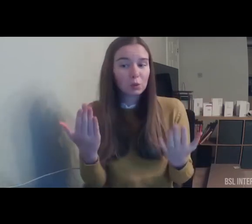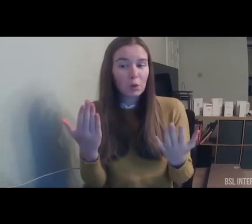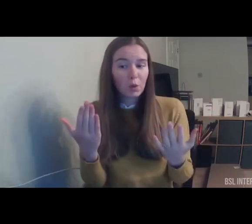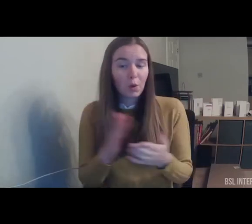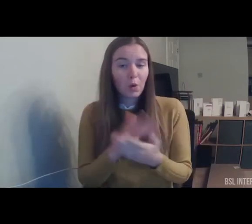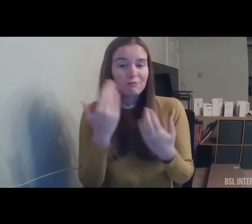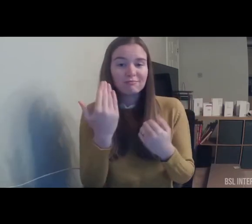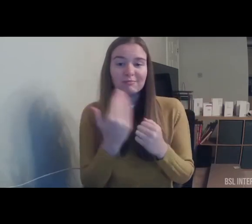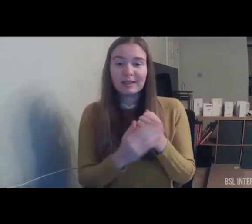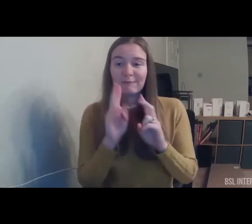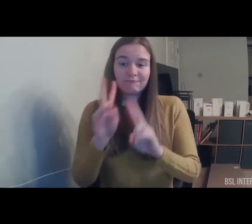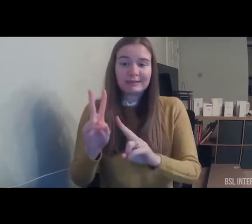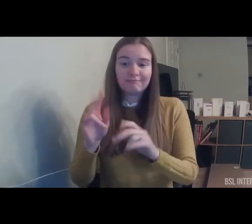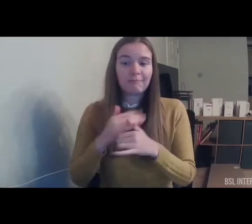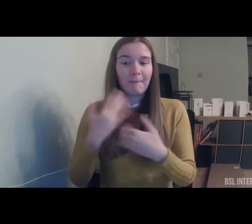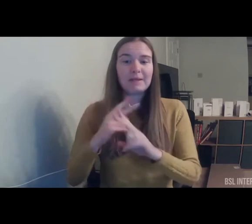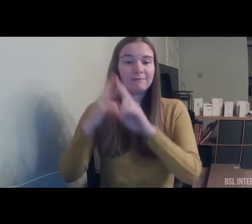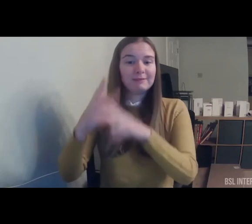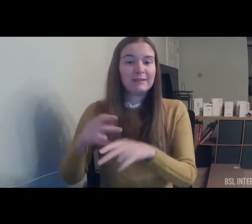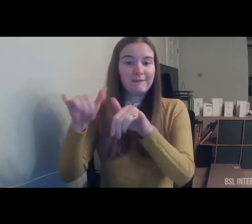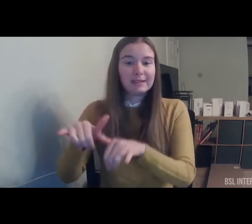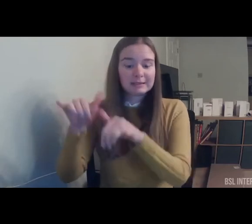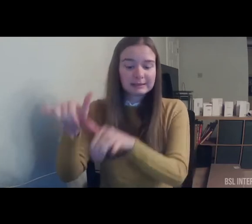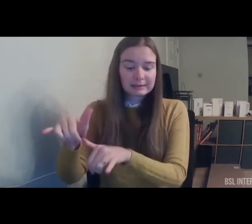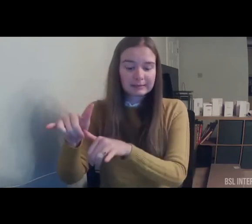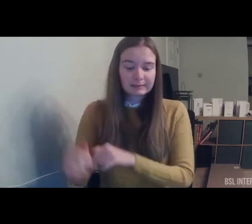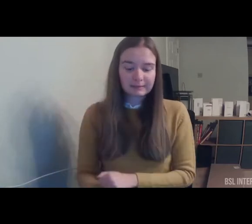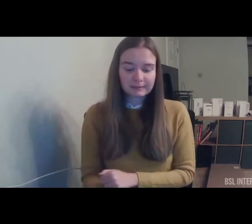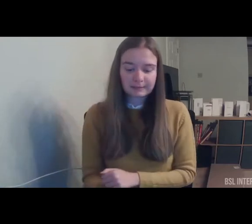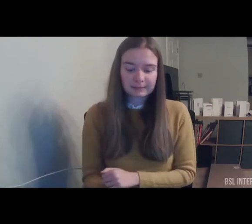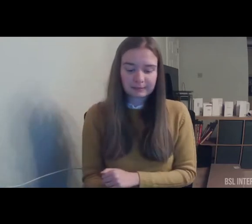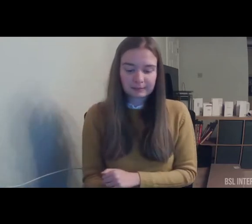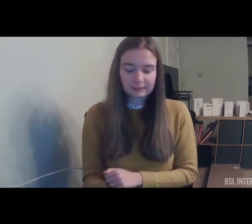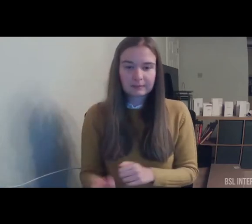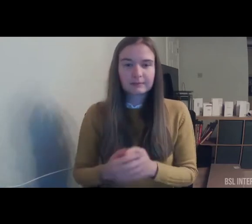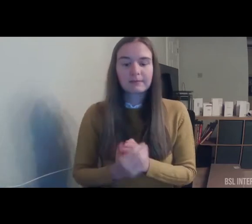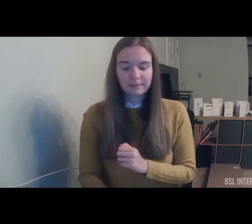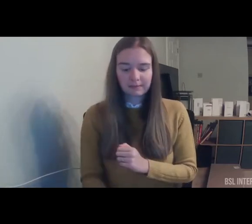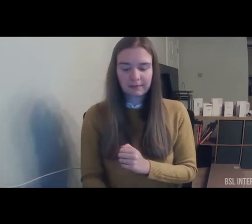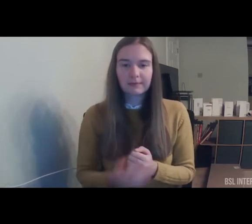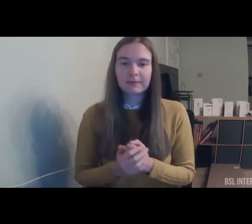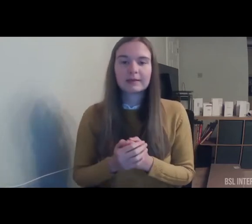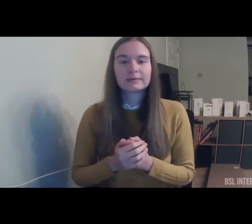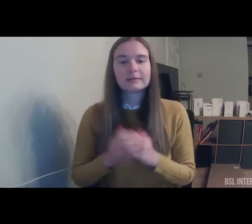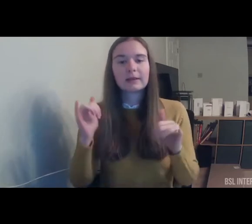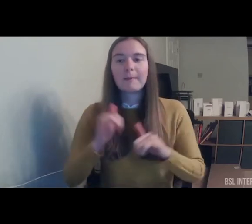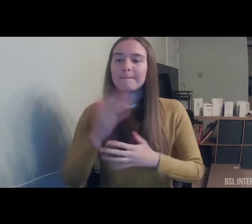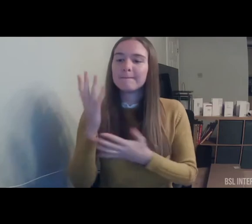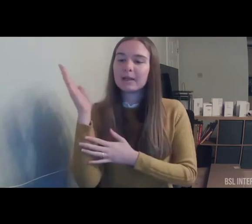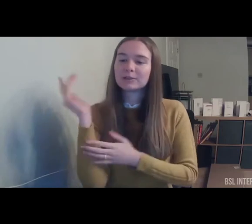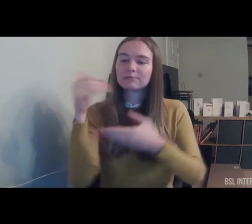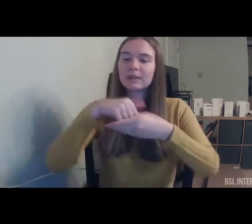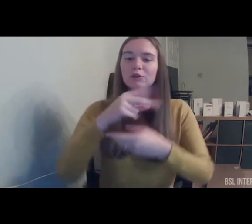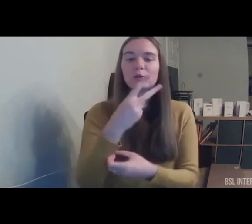been to Venice, the speakers that we're going to hear tonight have all participated in the 2021 edition.